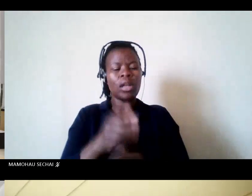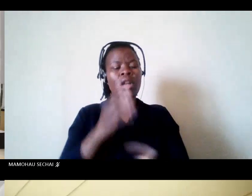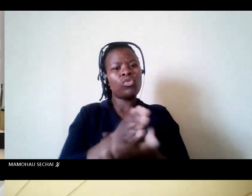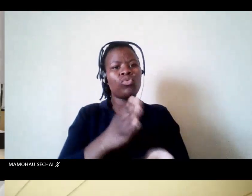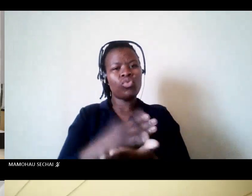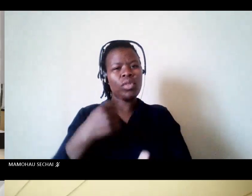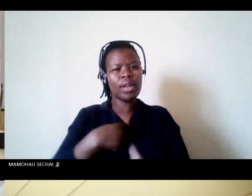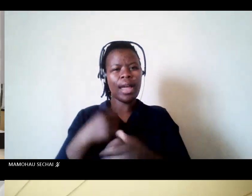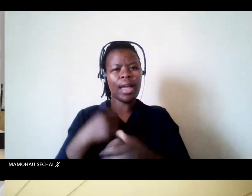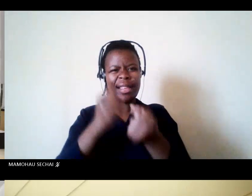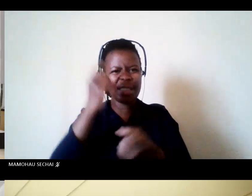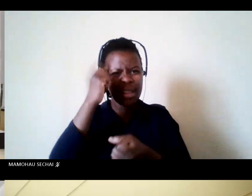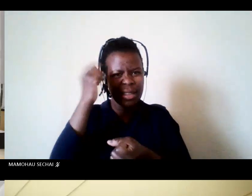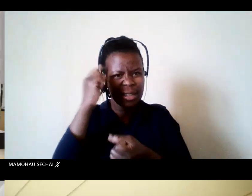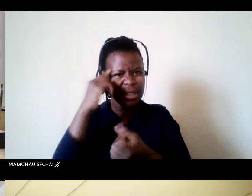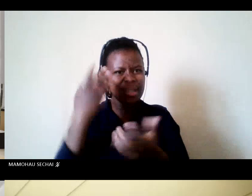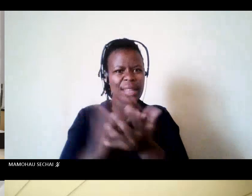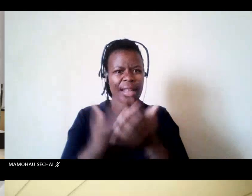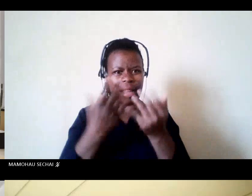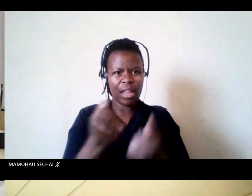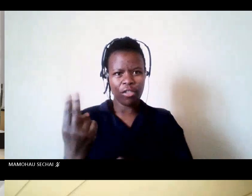same circle.